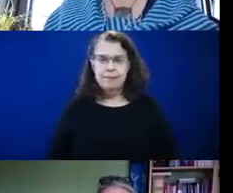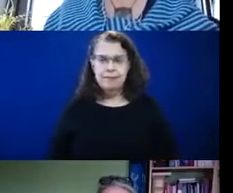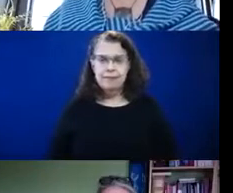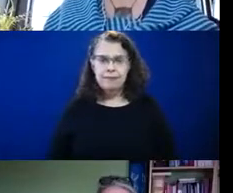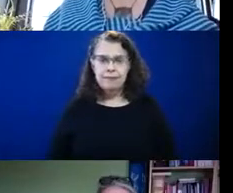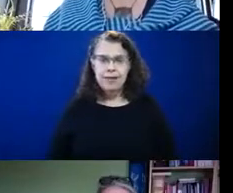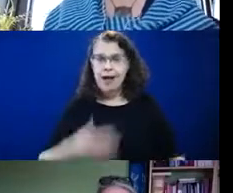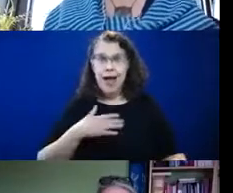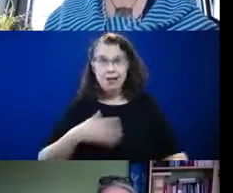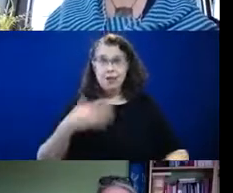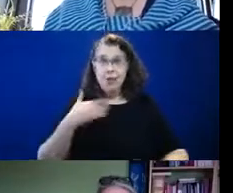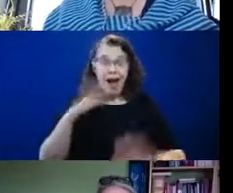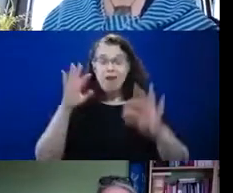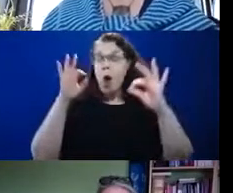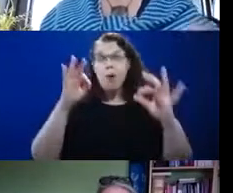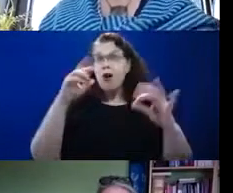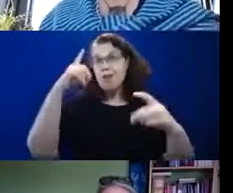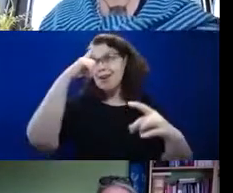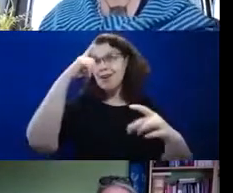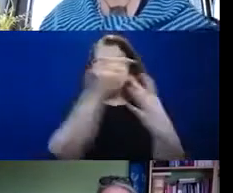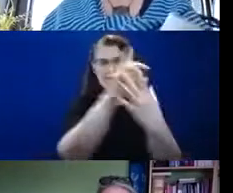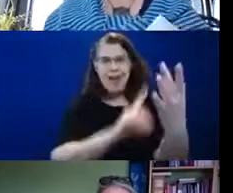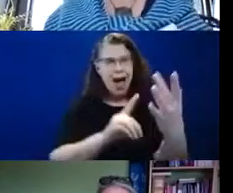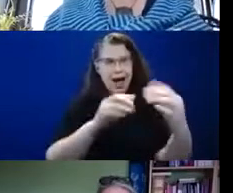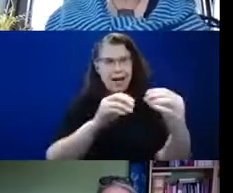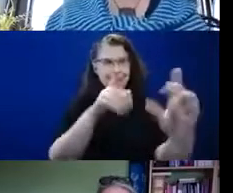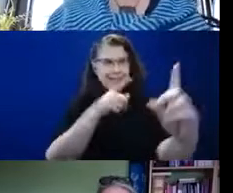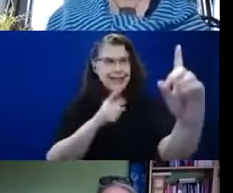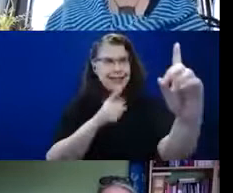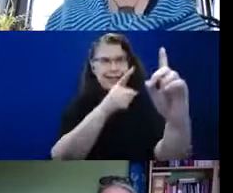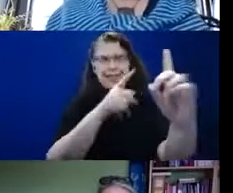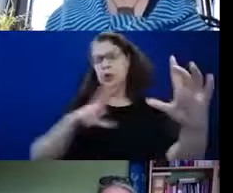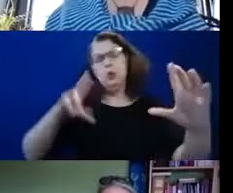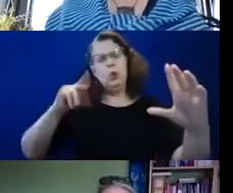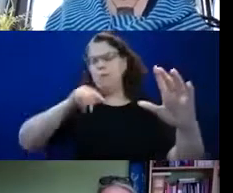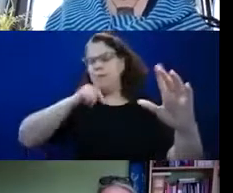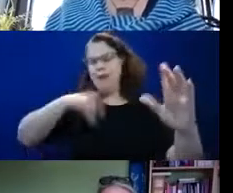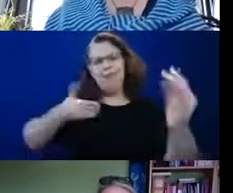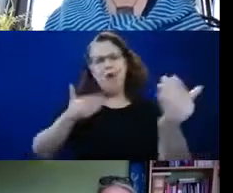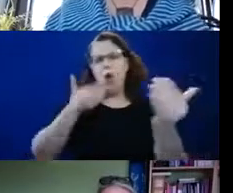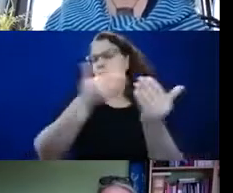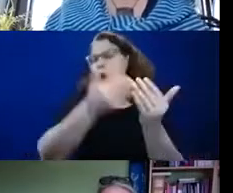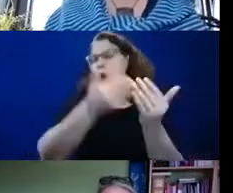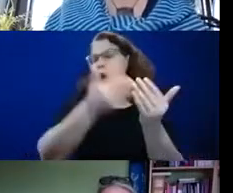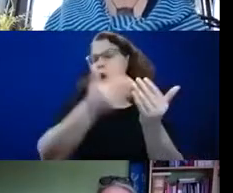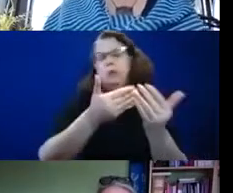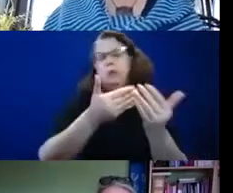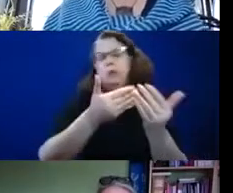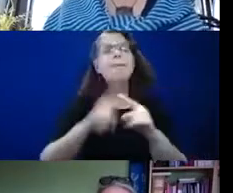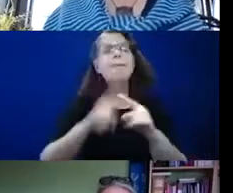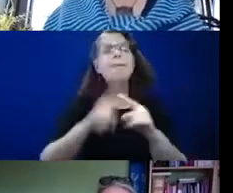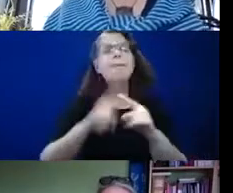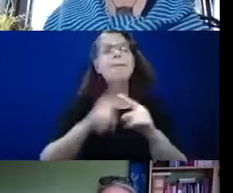having perfect design, but it's a process for me of striving to do that. And